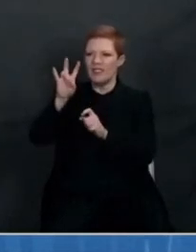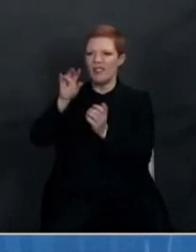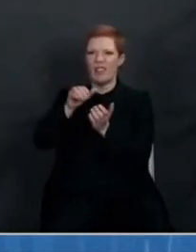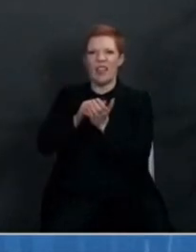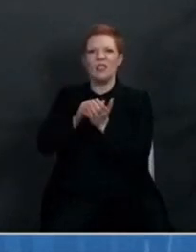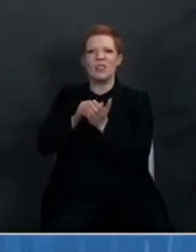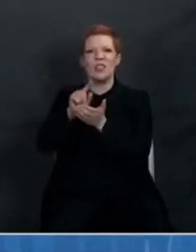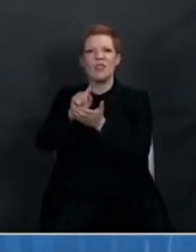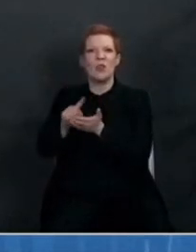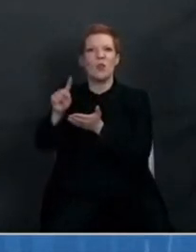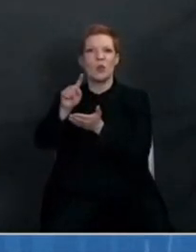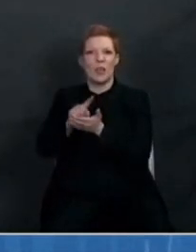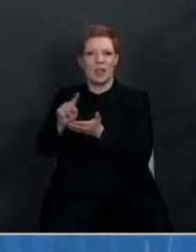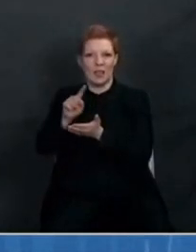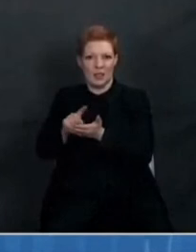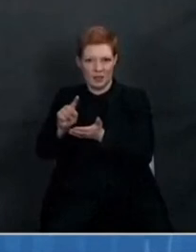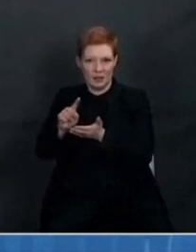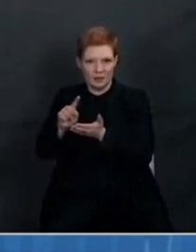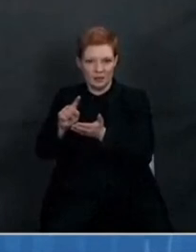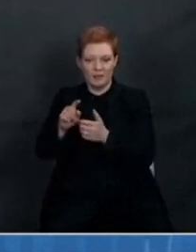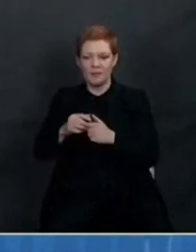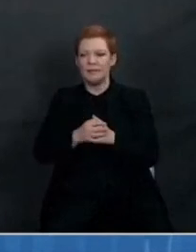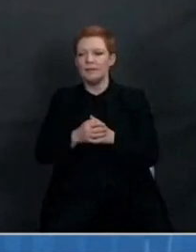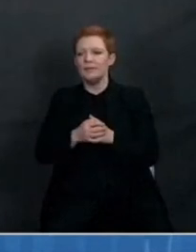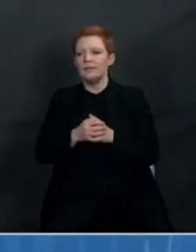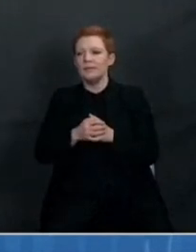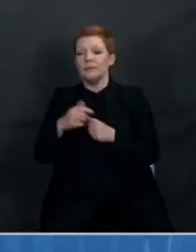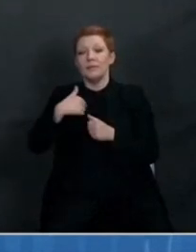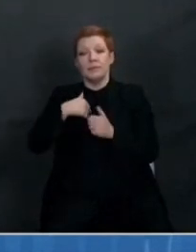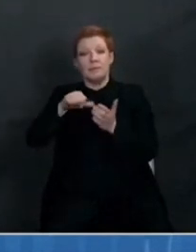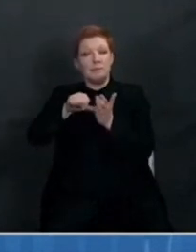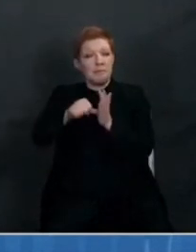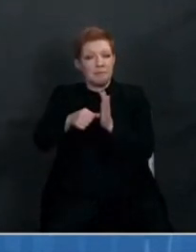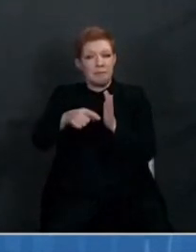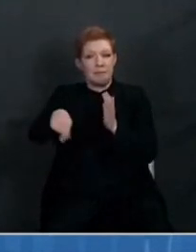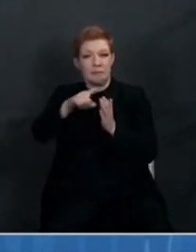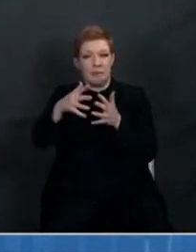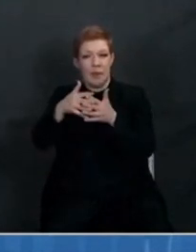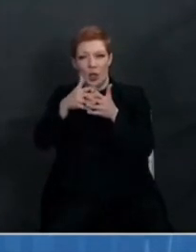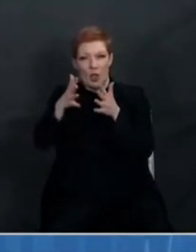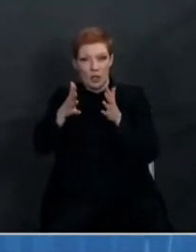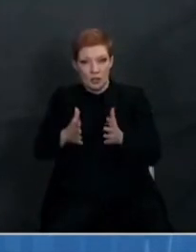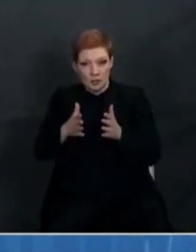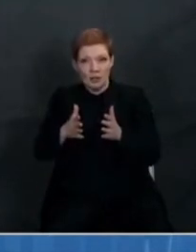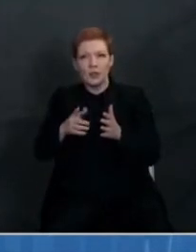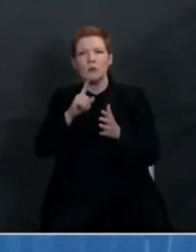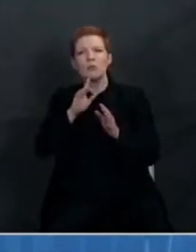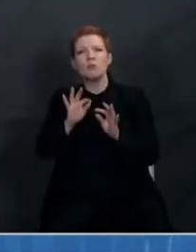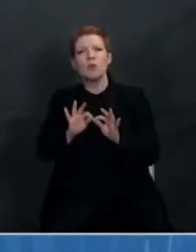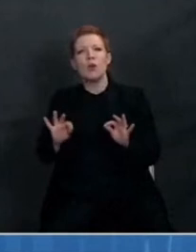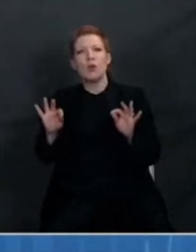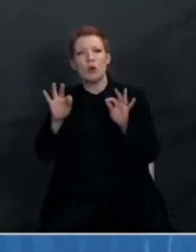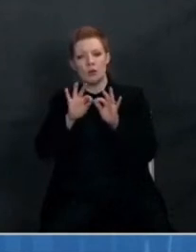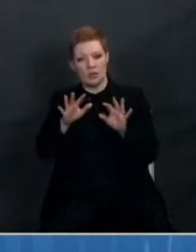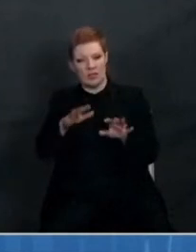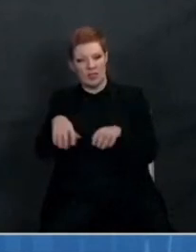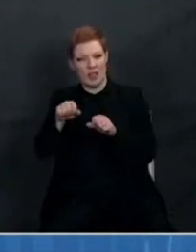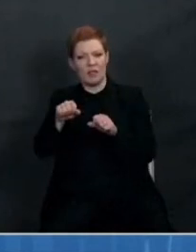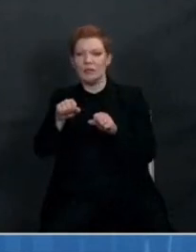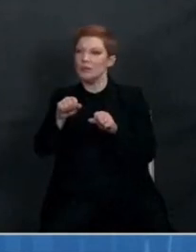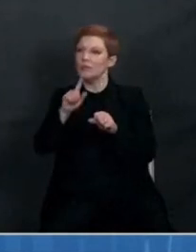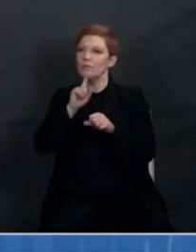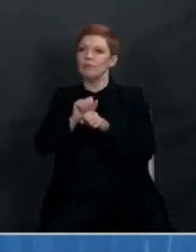cases high and variants emerging, I want to stress to the American people the importance of taking a few simple actions we can all take